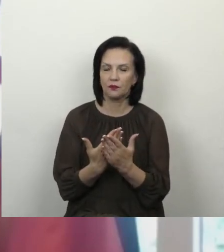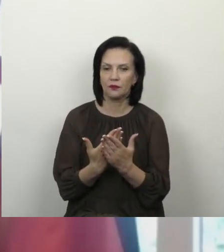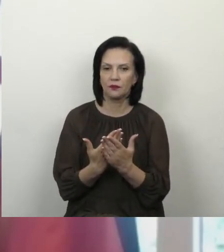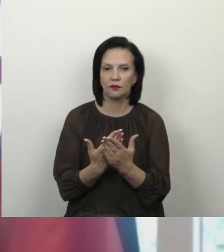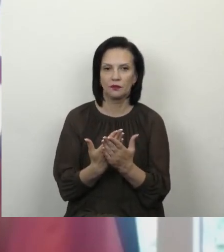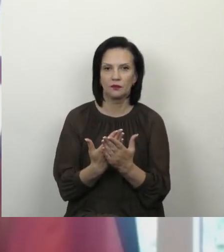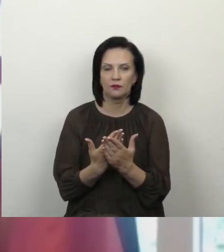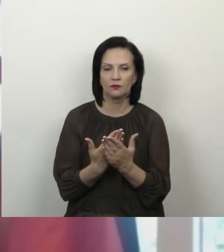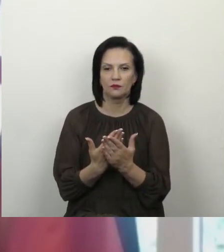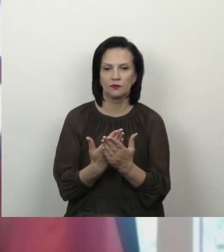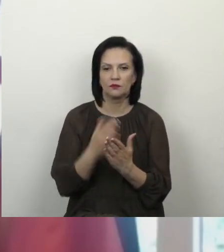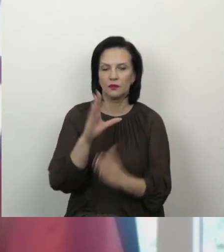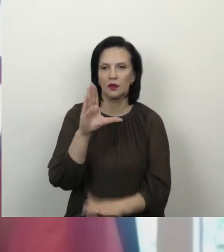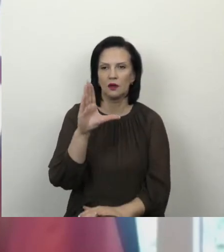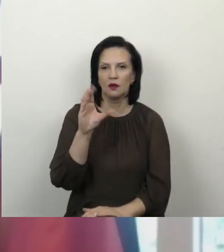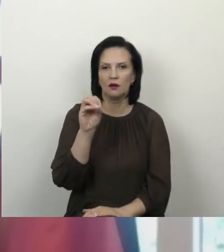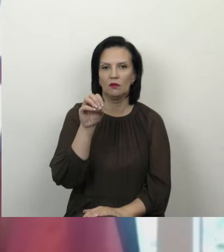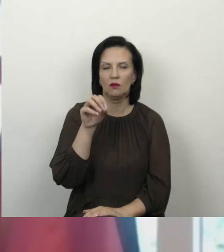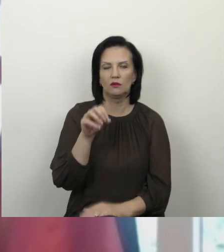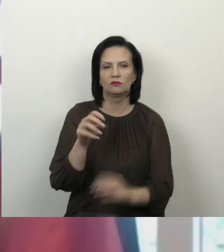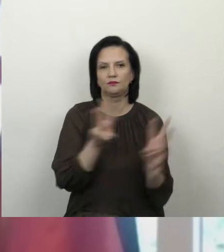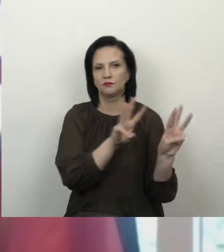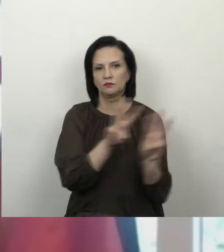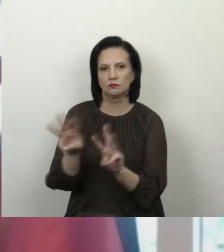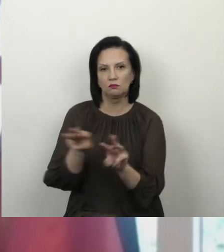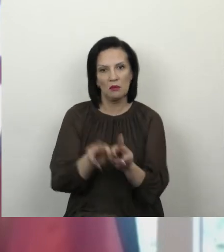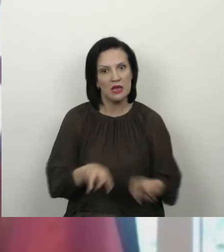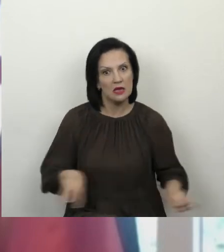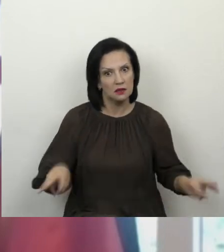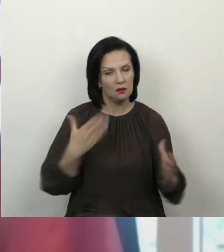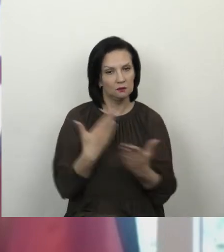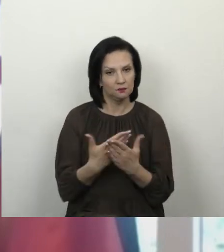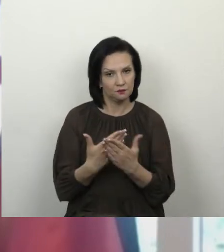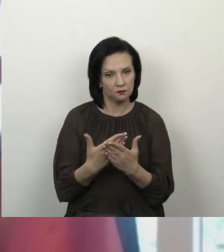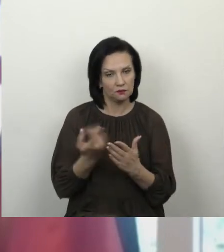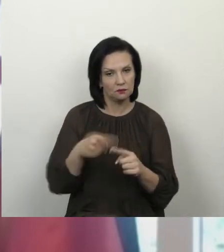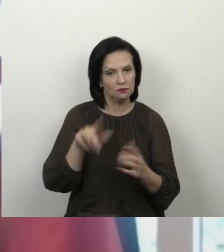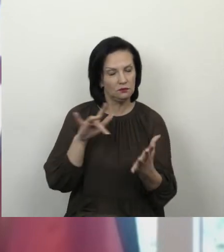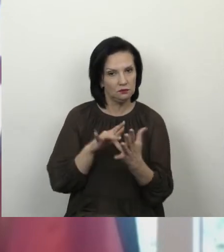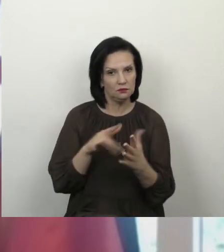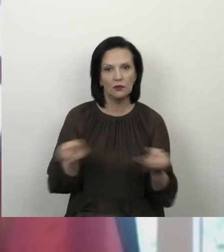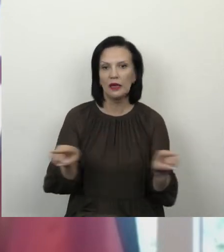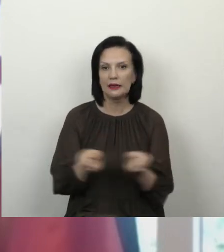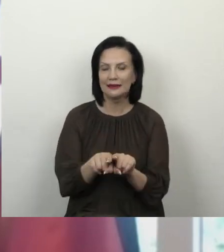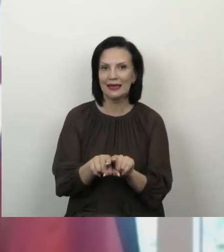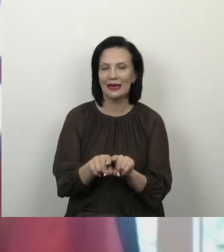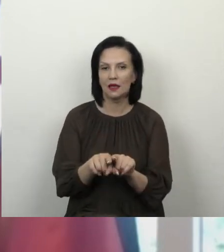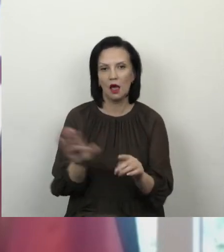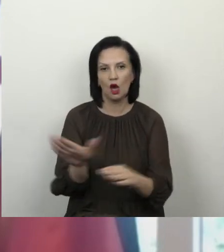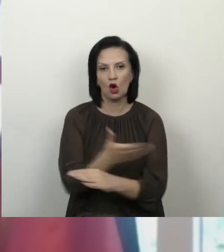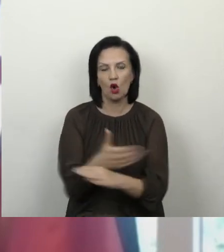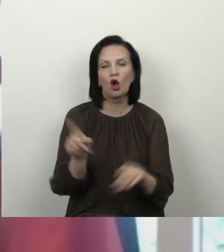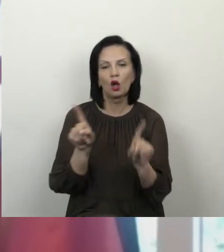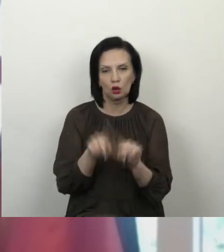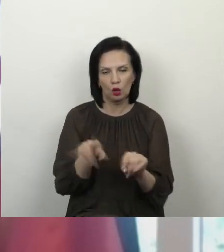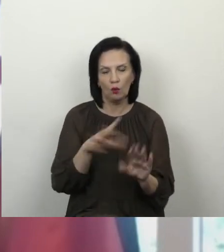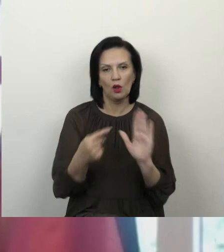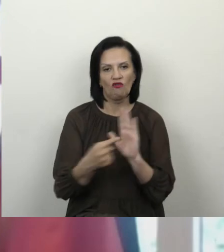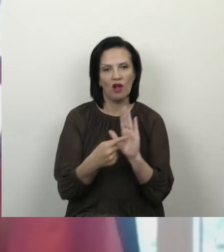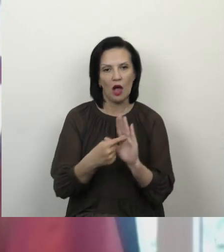this purpose. This distinction has also already been specified in a decision by the Constitutional Court